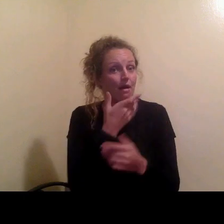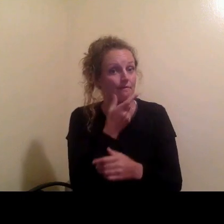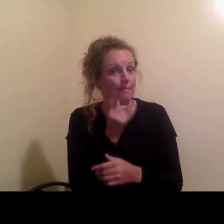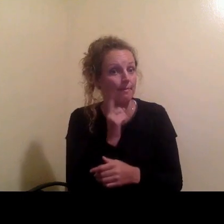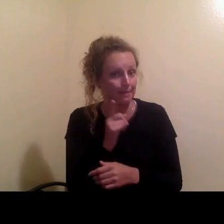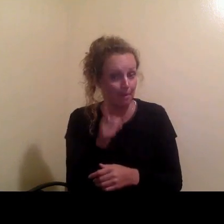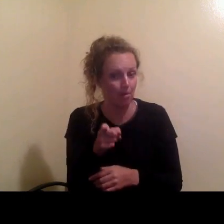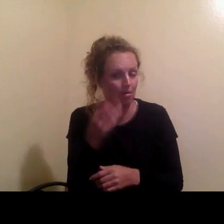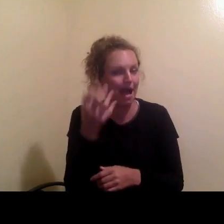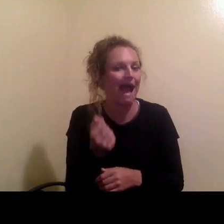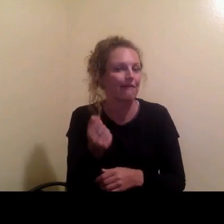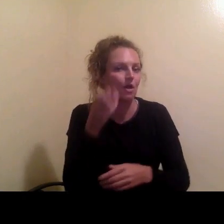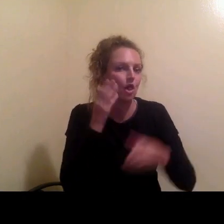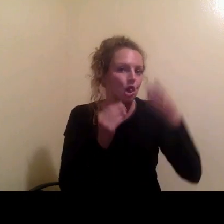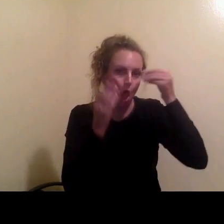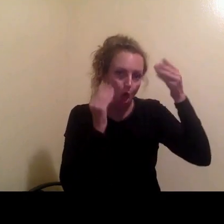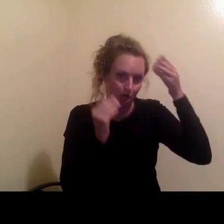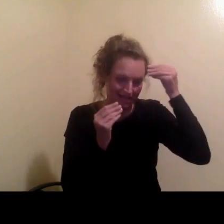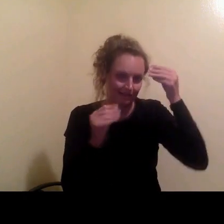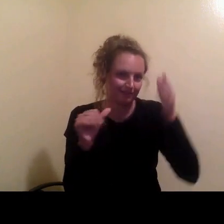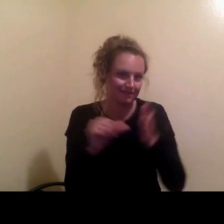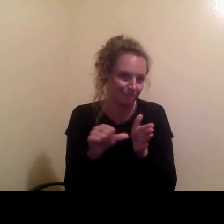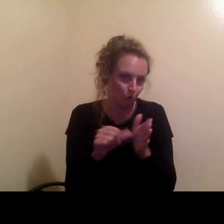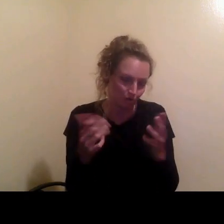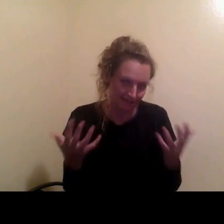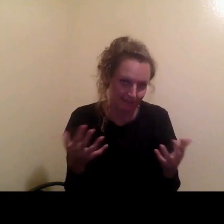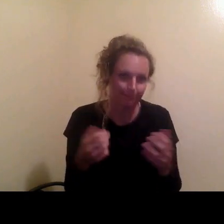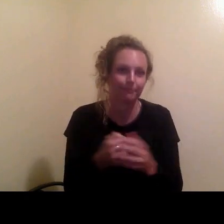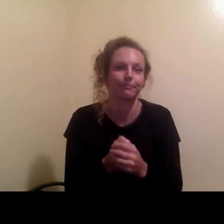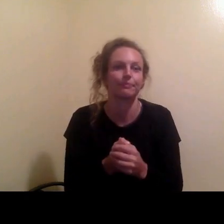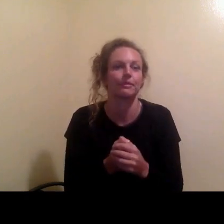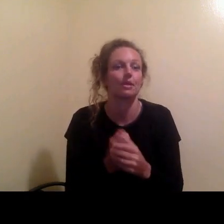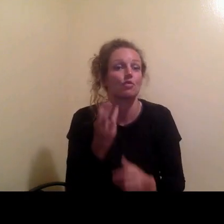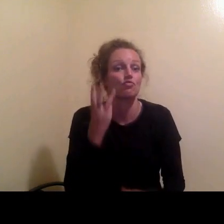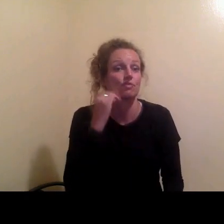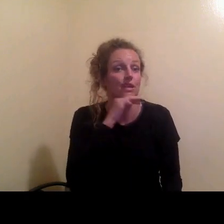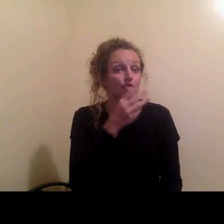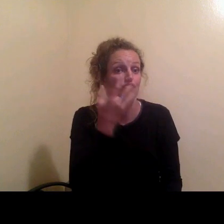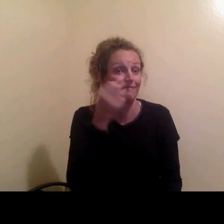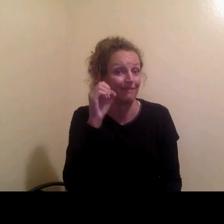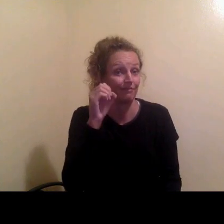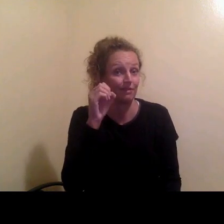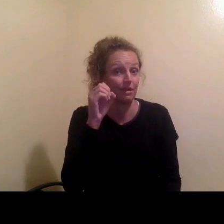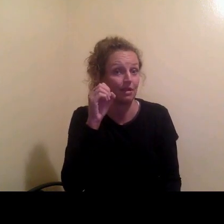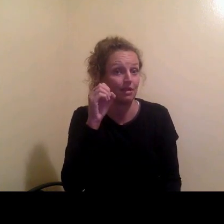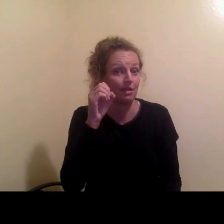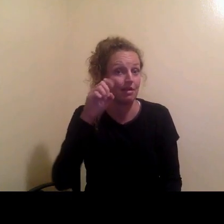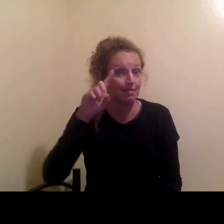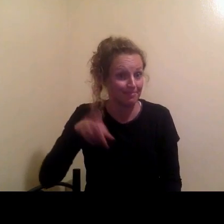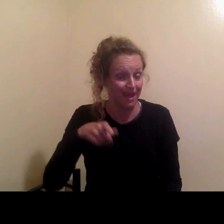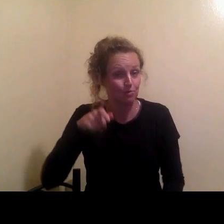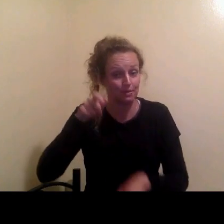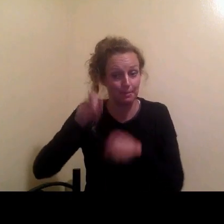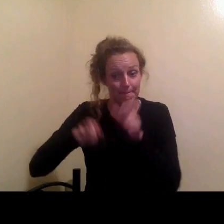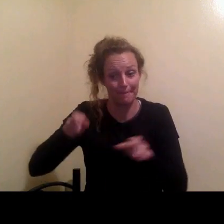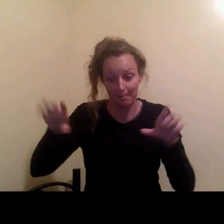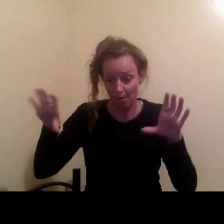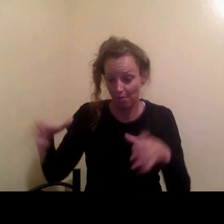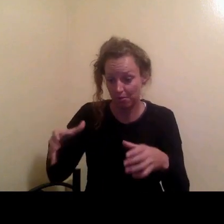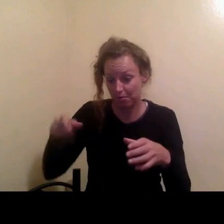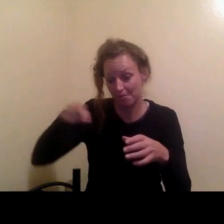get the local bus. It's cheaper to catch the bus, and since 2013. It's